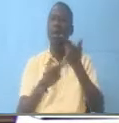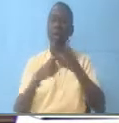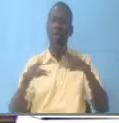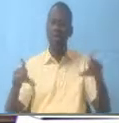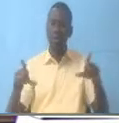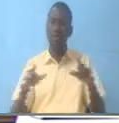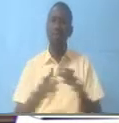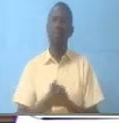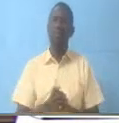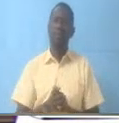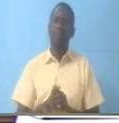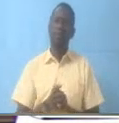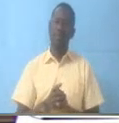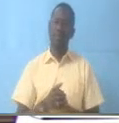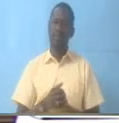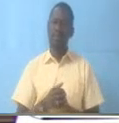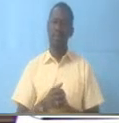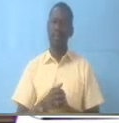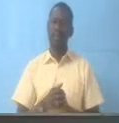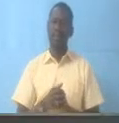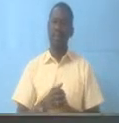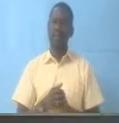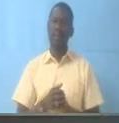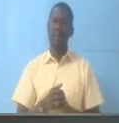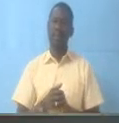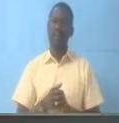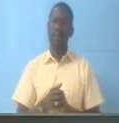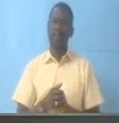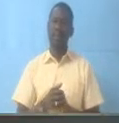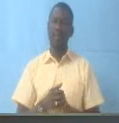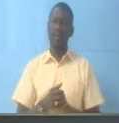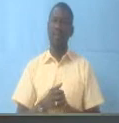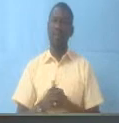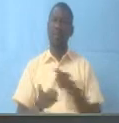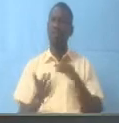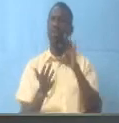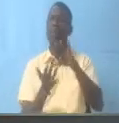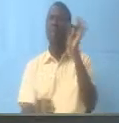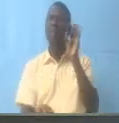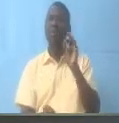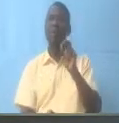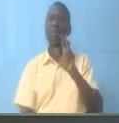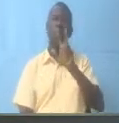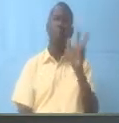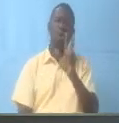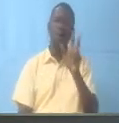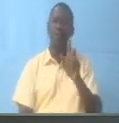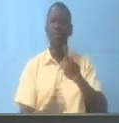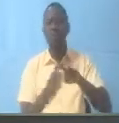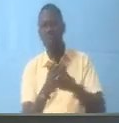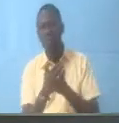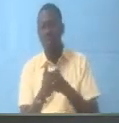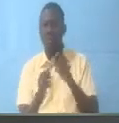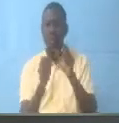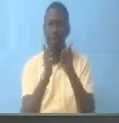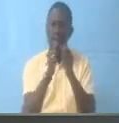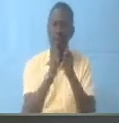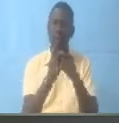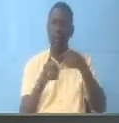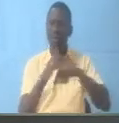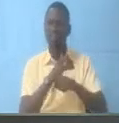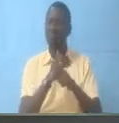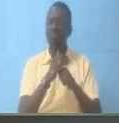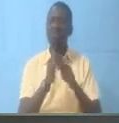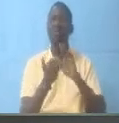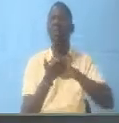English. For the interpretation, that is. Yeah, English. Would you prefer Wolof or Mandinka in the background? Yeah, any language